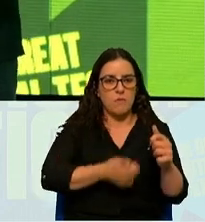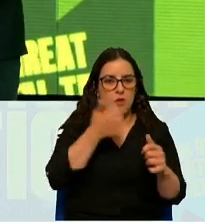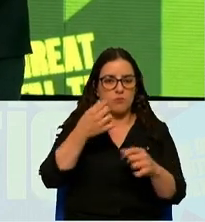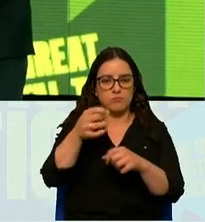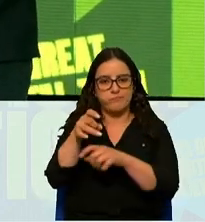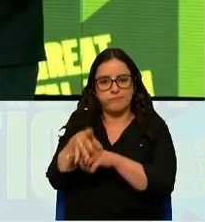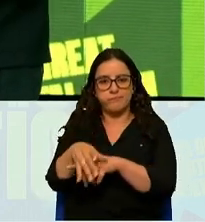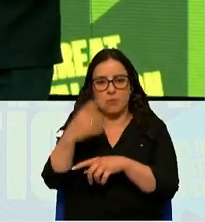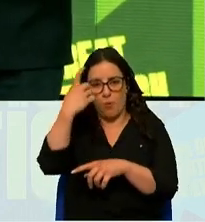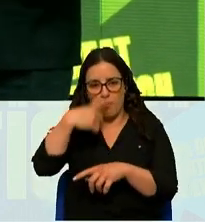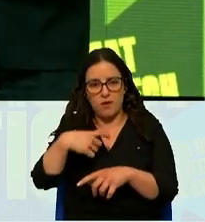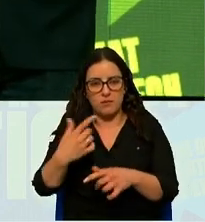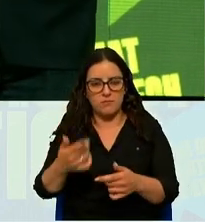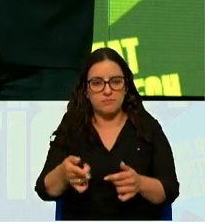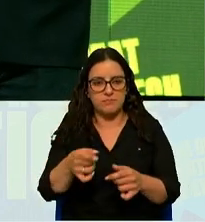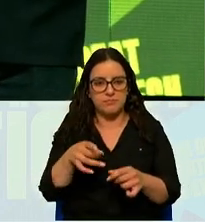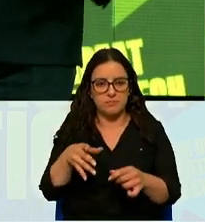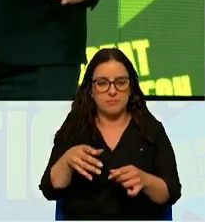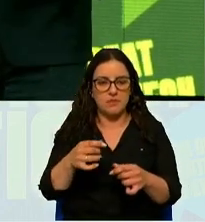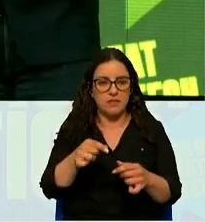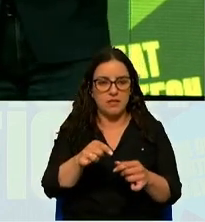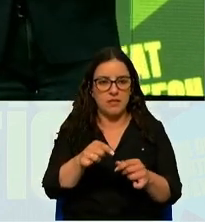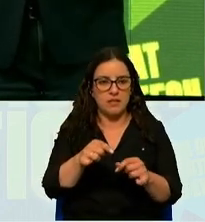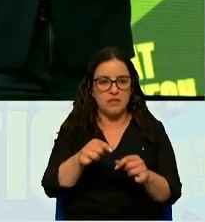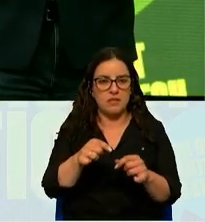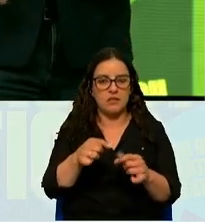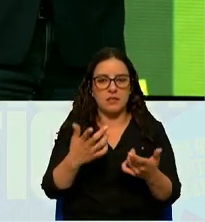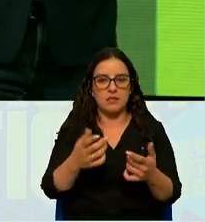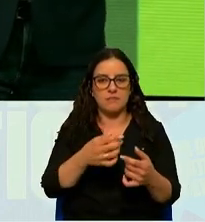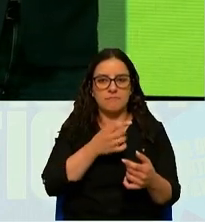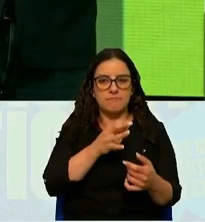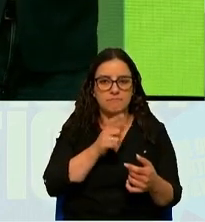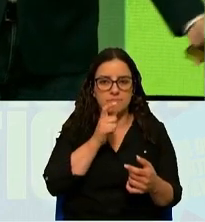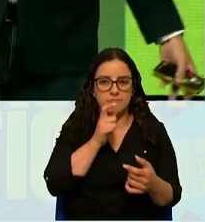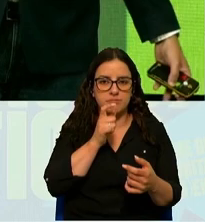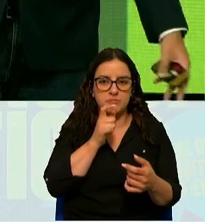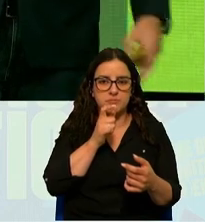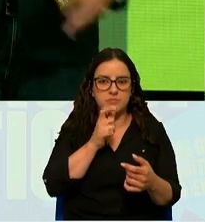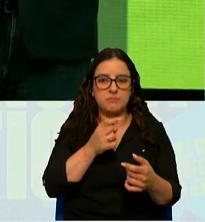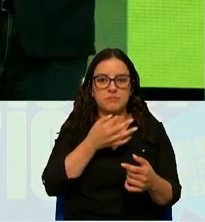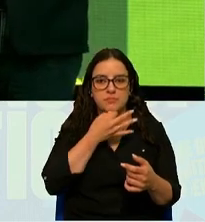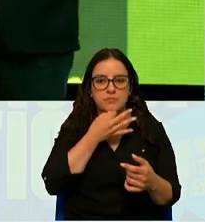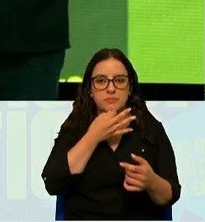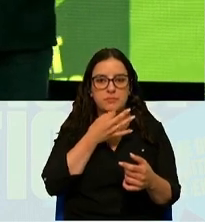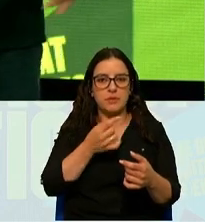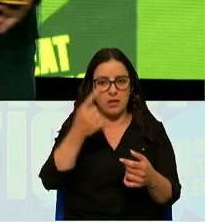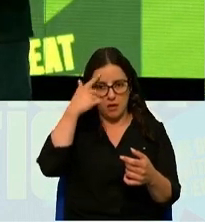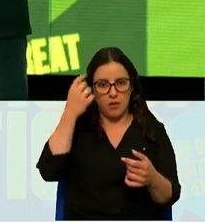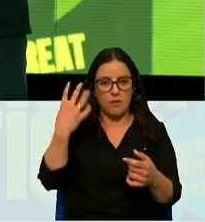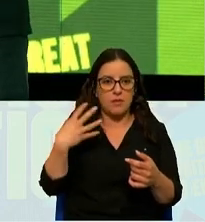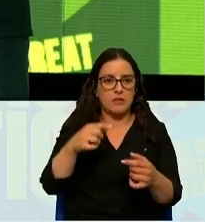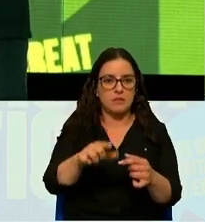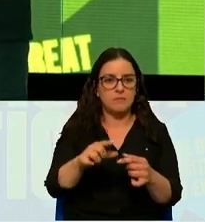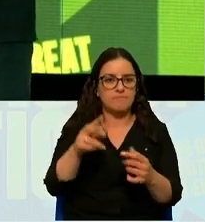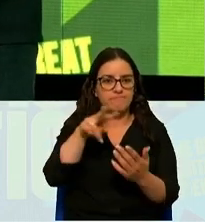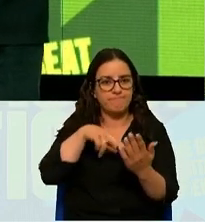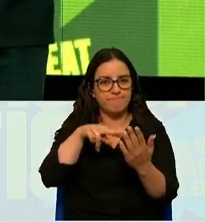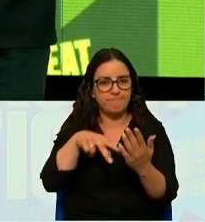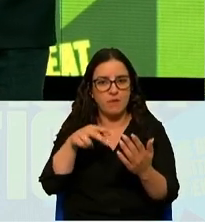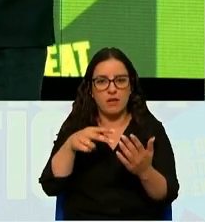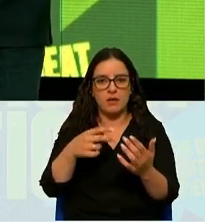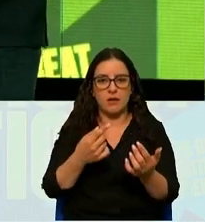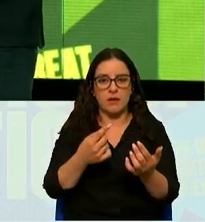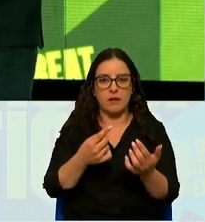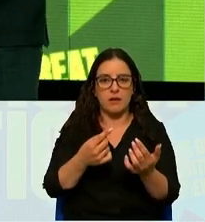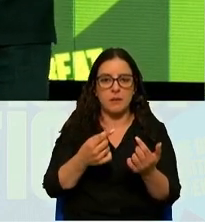2016. Then after that, you have the same thing for speech recognition, reading comprehension, speech synthesis, general language understanding.